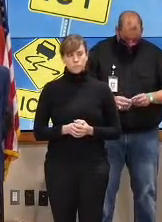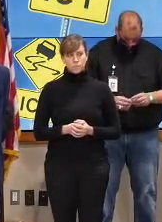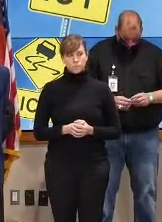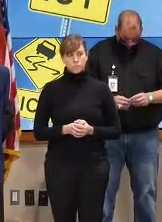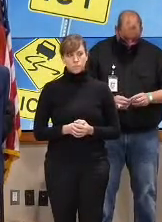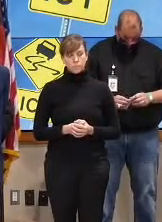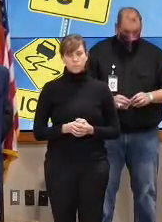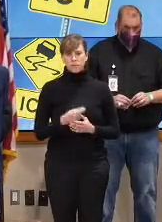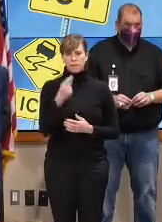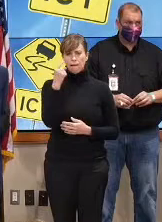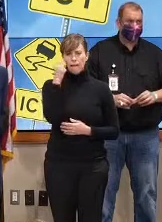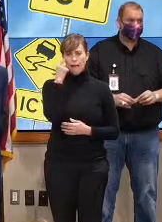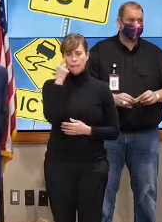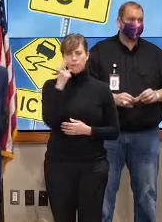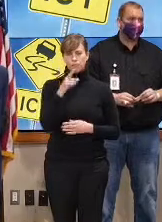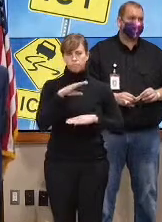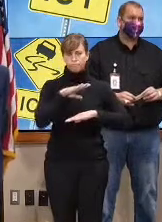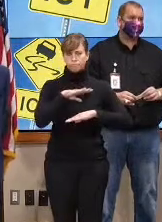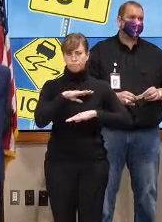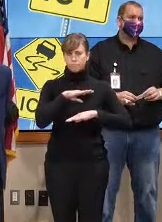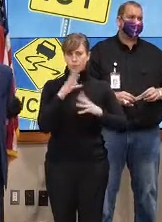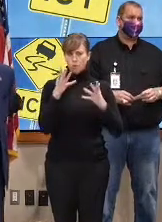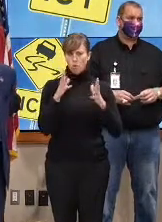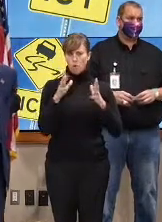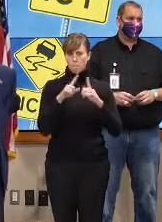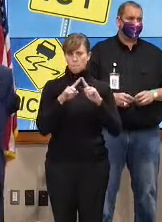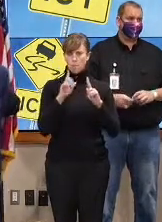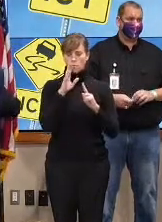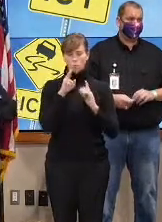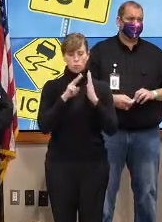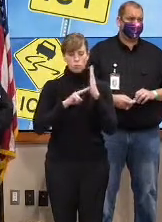I think you already answered to some of them. I'm just going to read them.